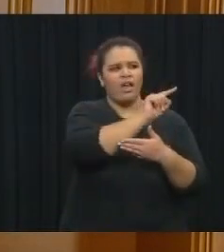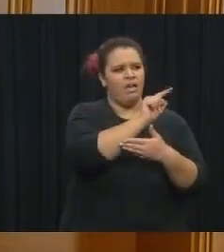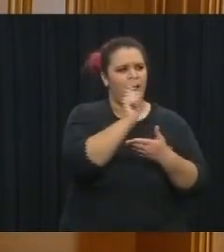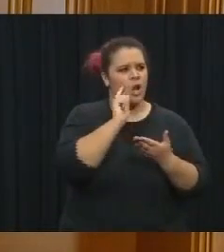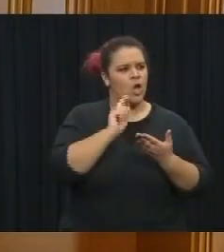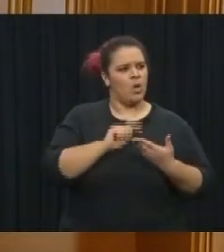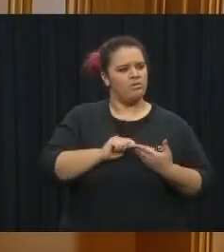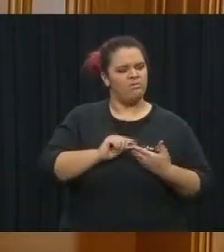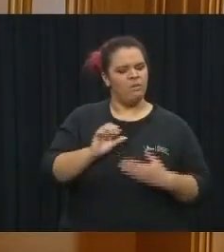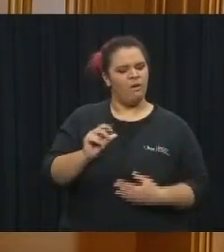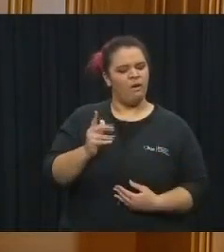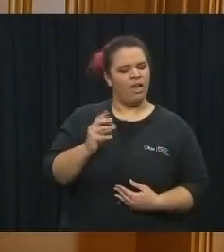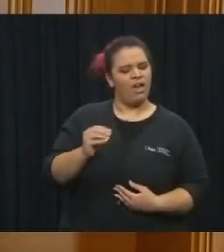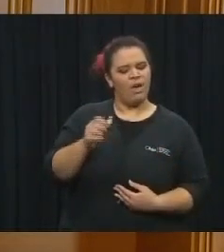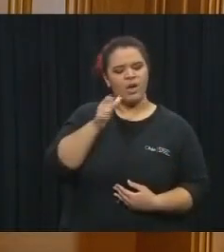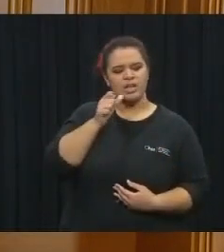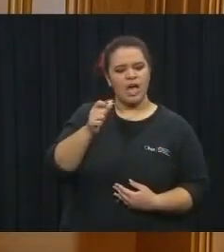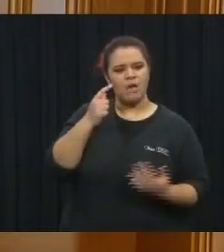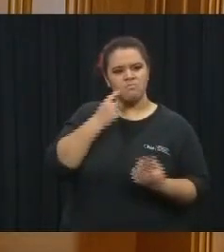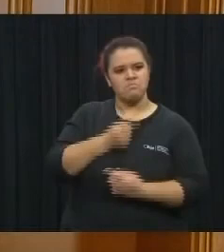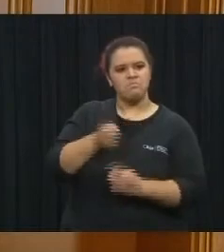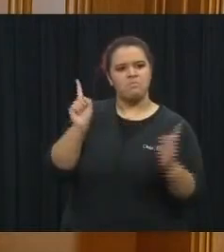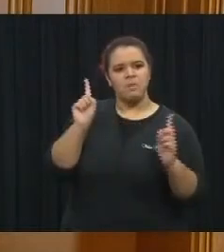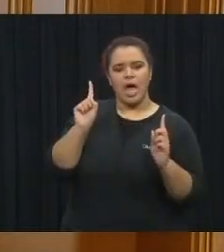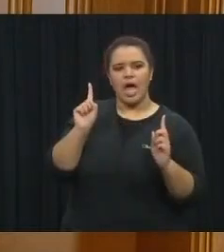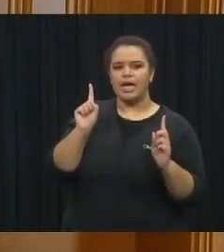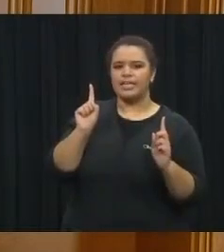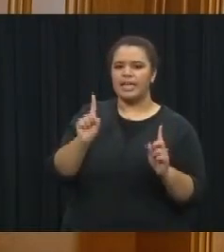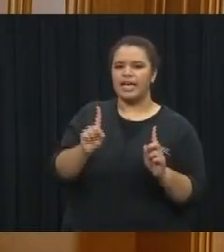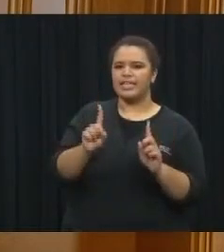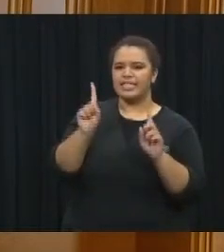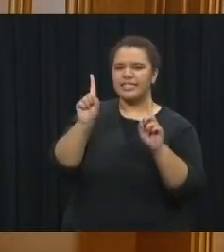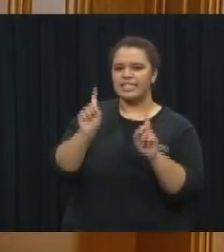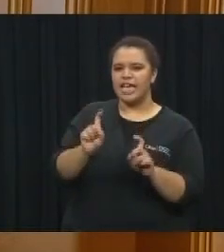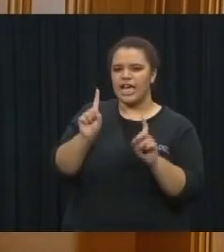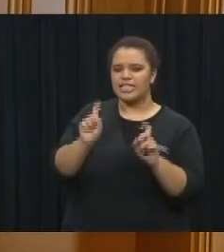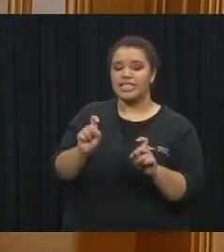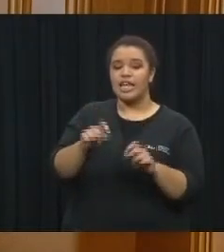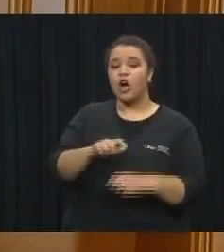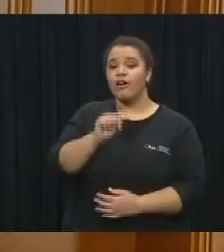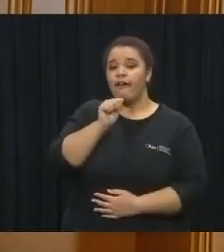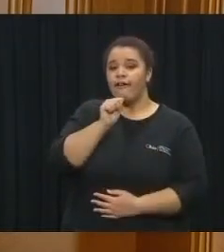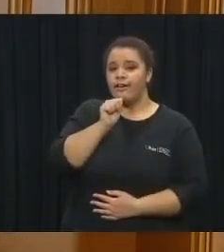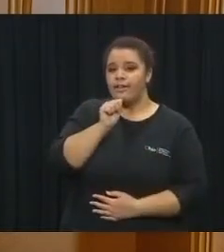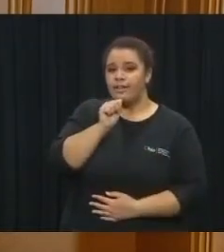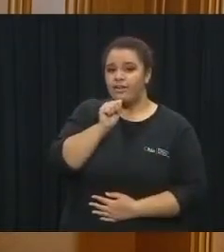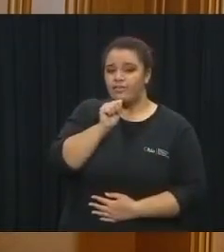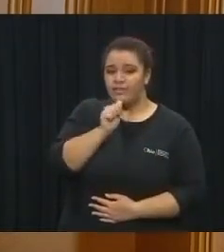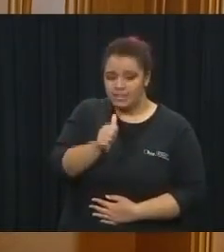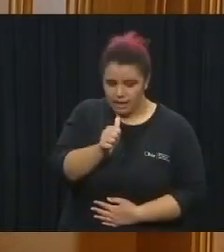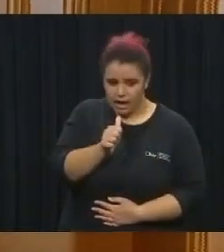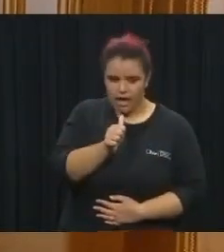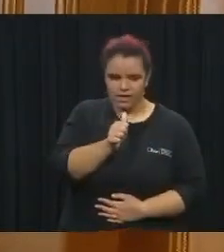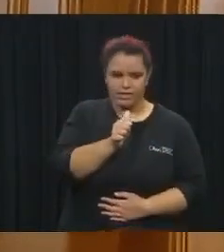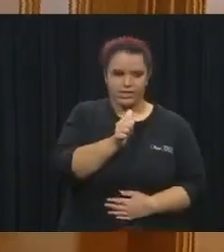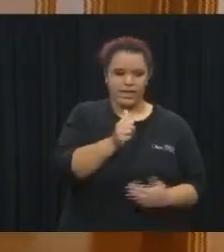pending tests. Why did the state health department stop providing this information last week, and are there plans to report it again?